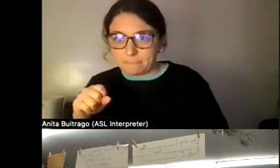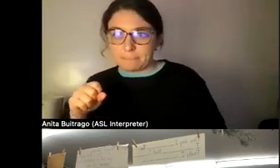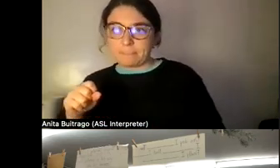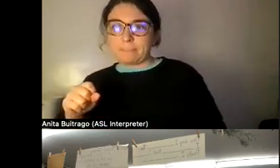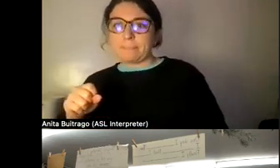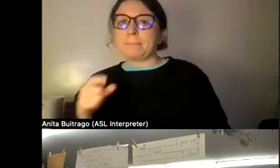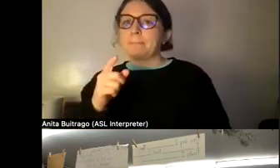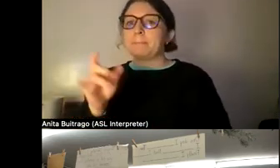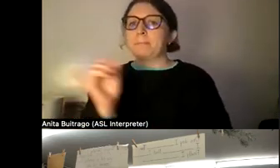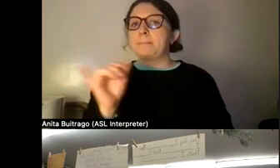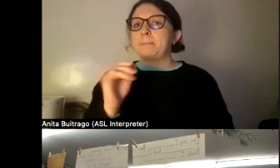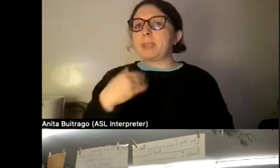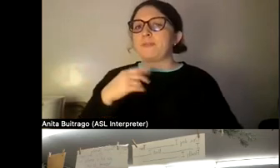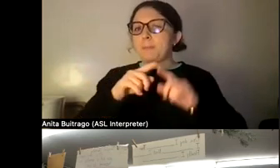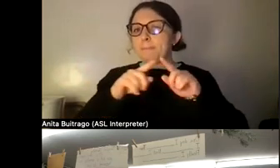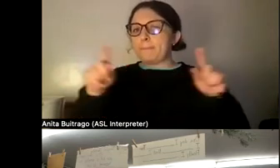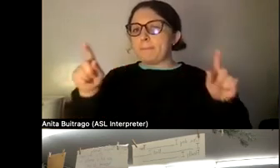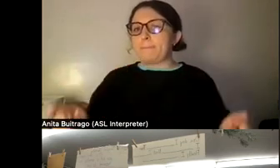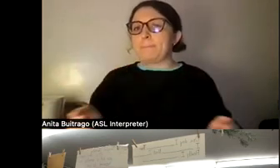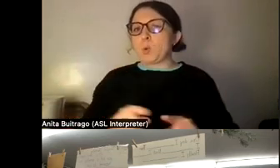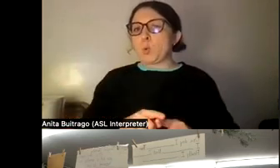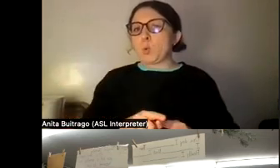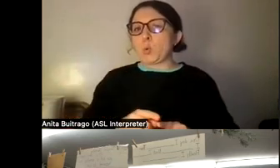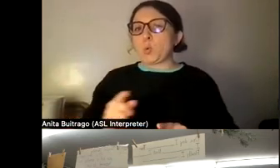beat. They kick me in going like, and I'm like,